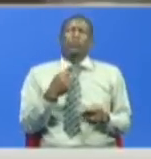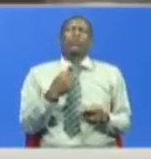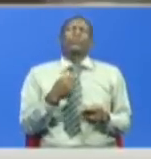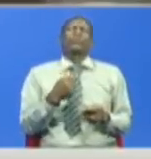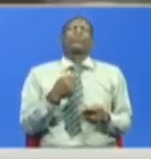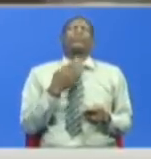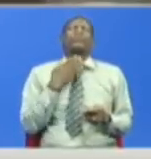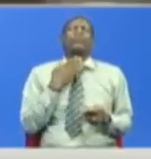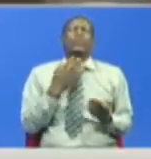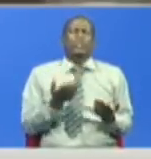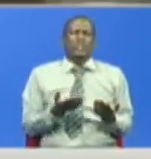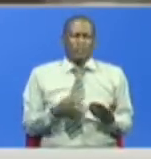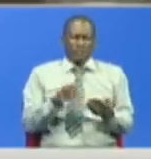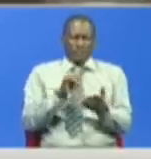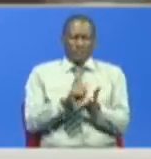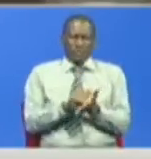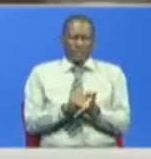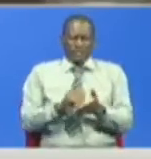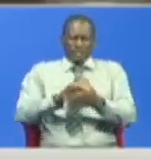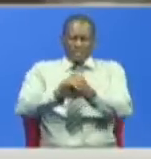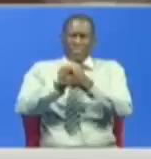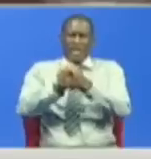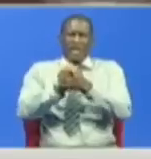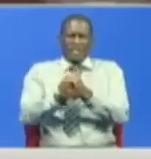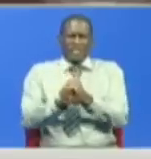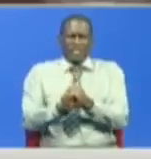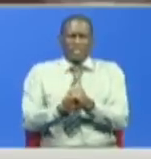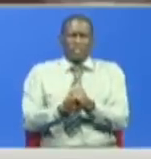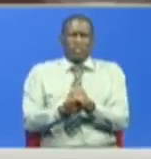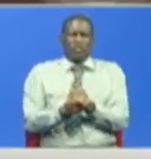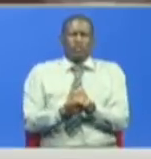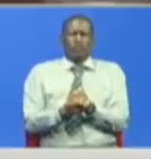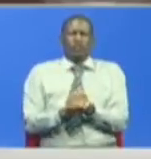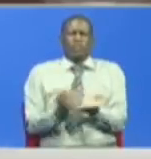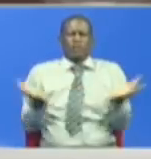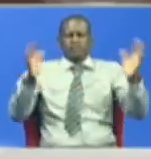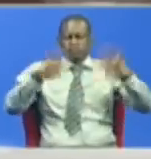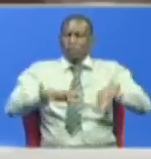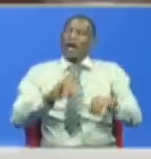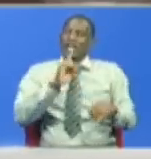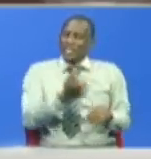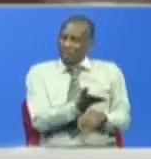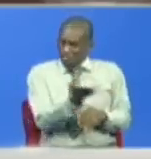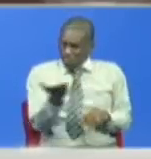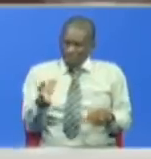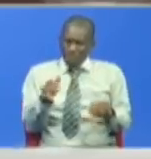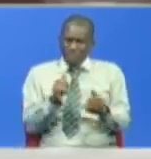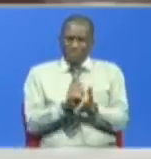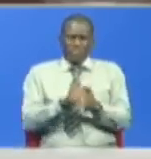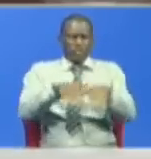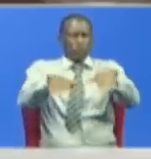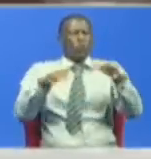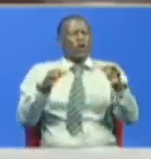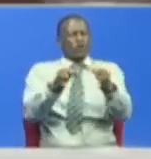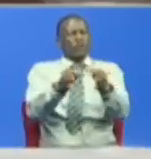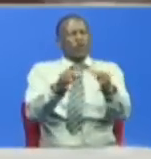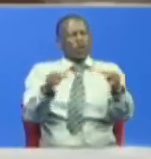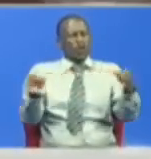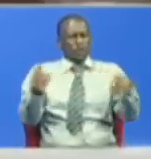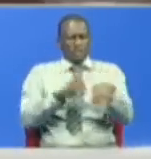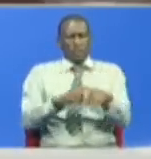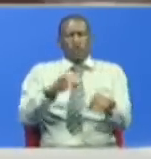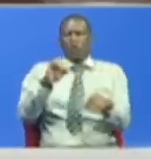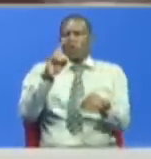wish that the handshake would break up, I would tell them that they will wait for a very long time. For